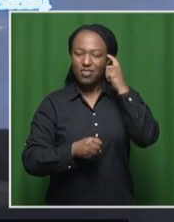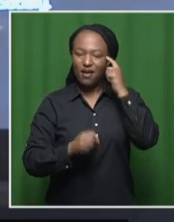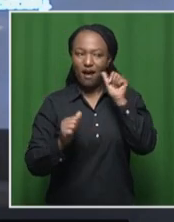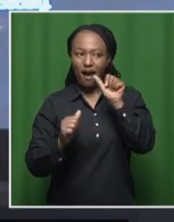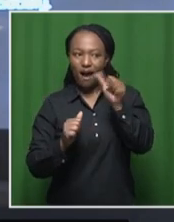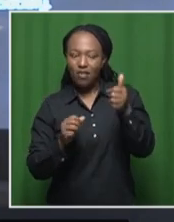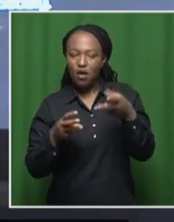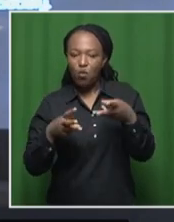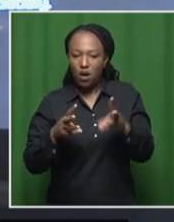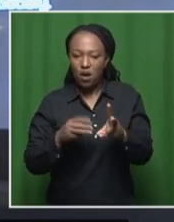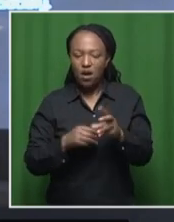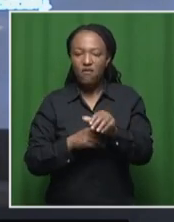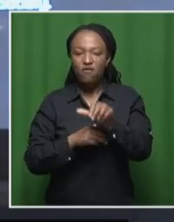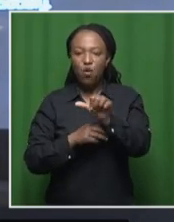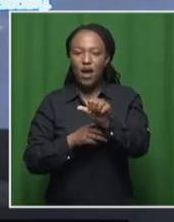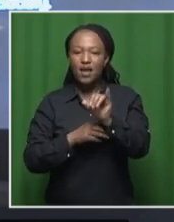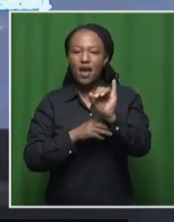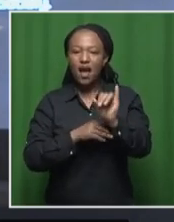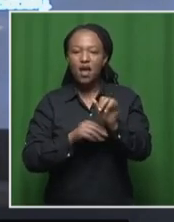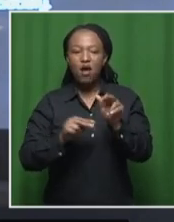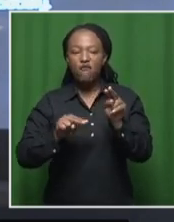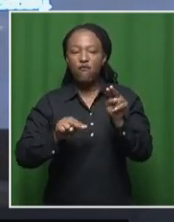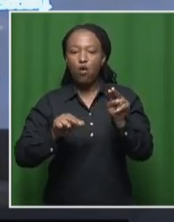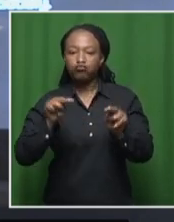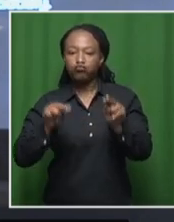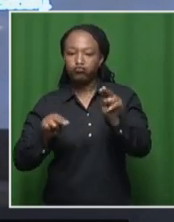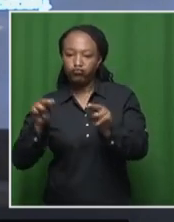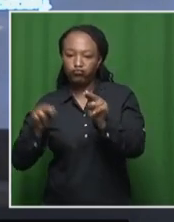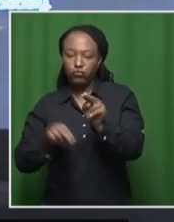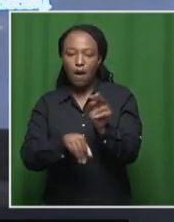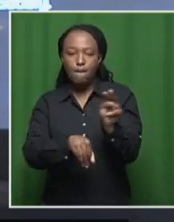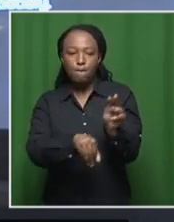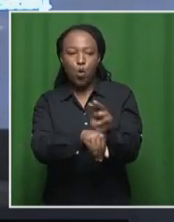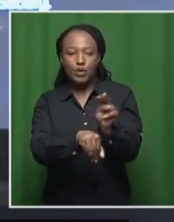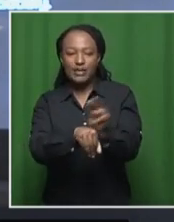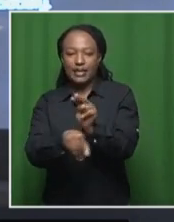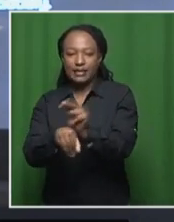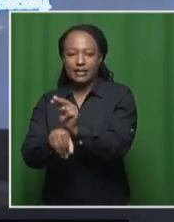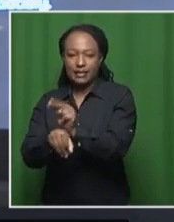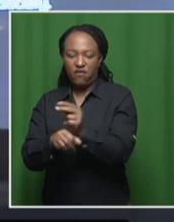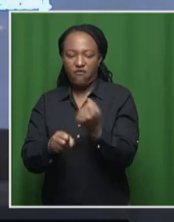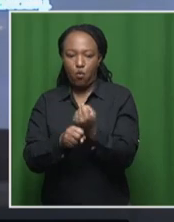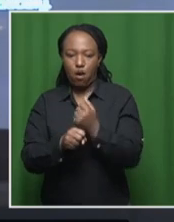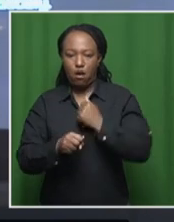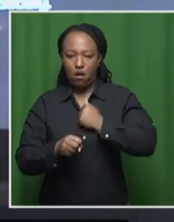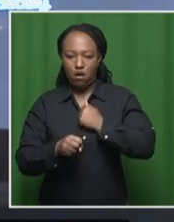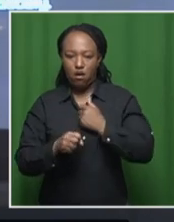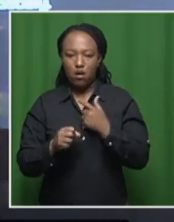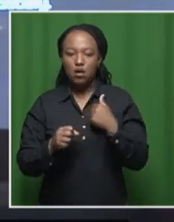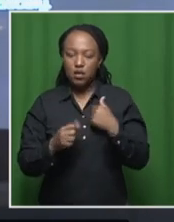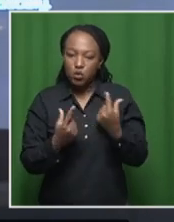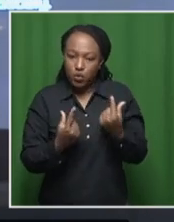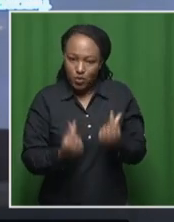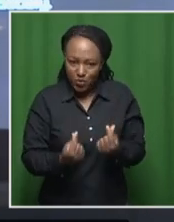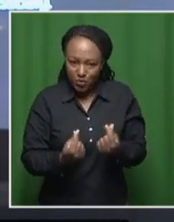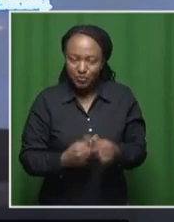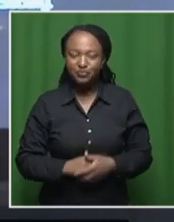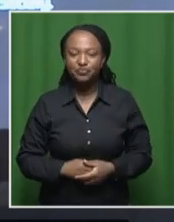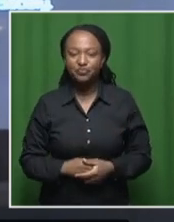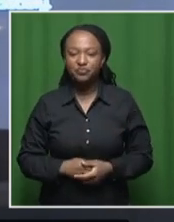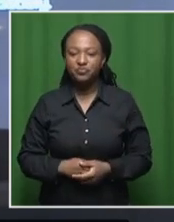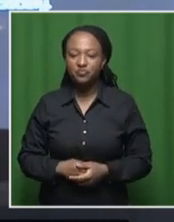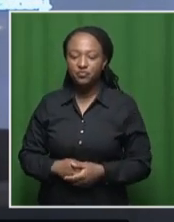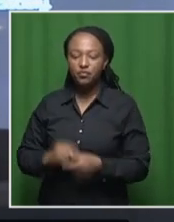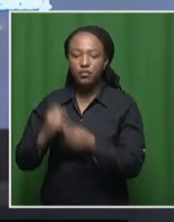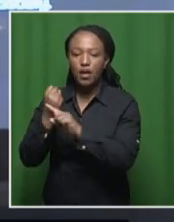to automate for monitoring, remote monitoring of all our network within the country. So yeah, that's what we do. Excellent. And then